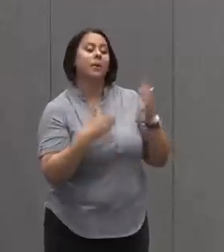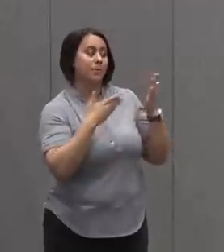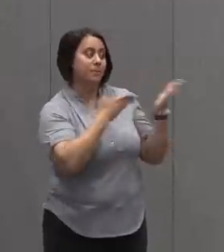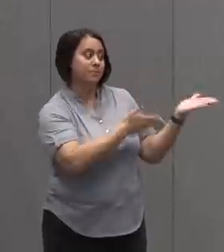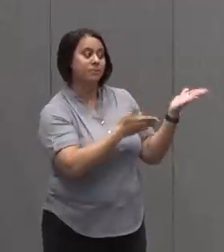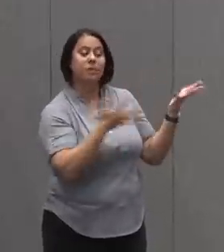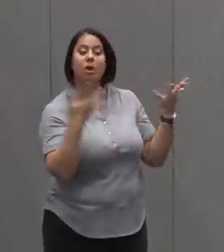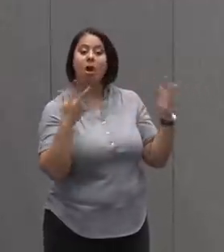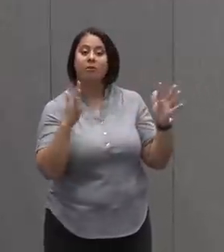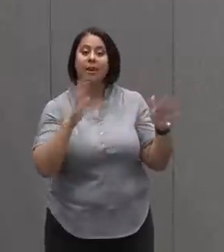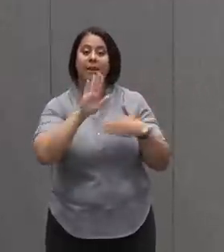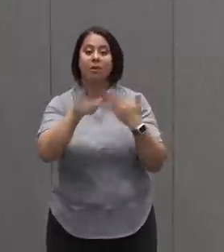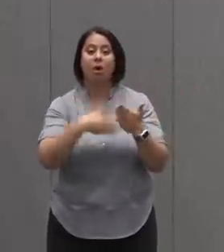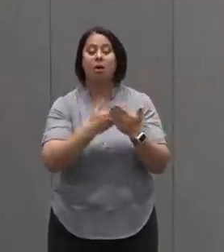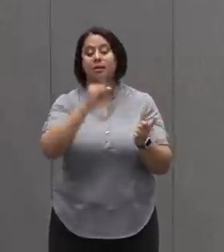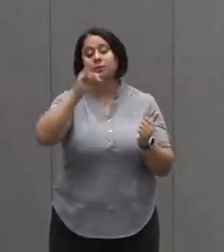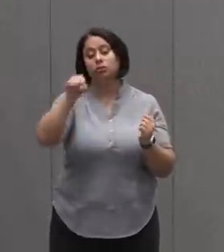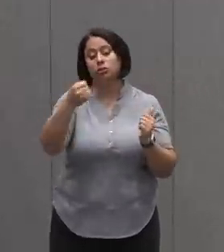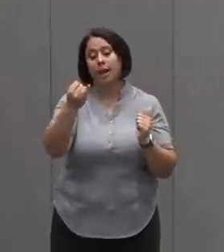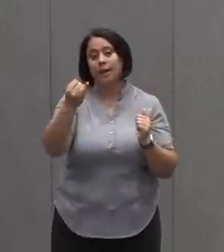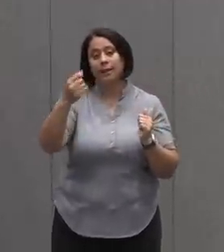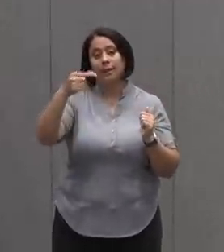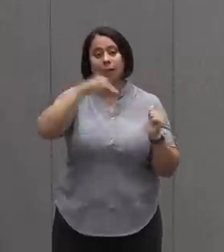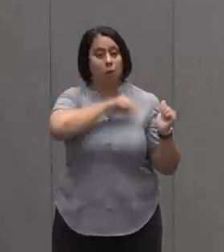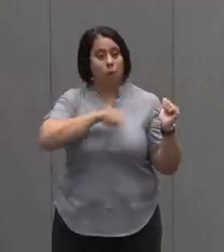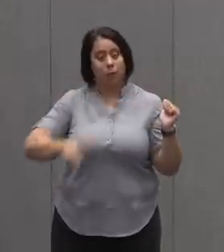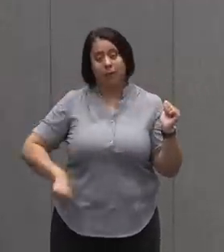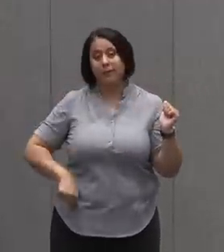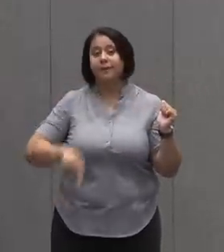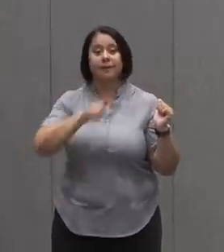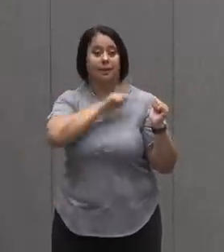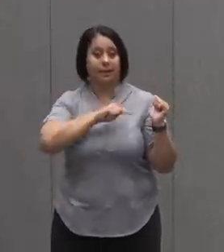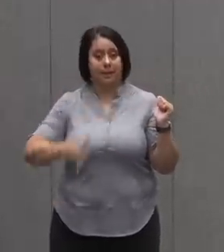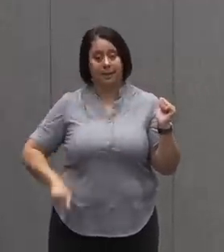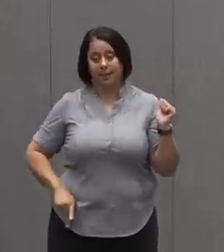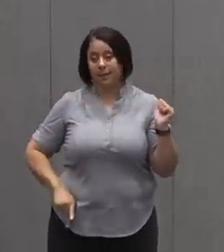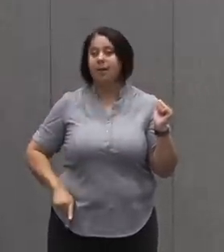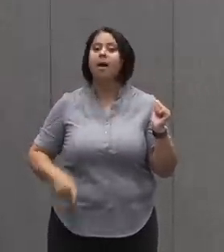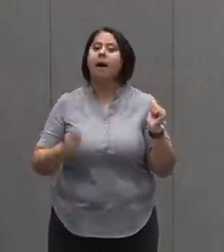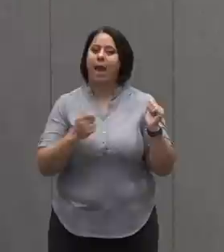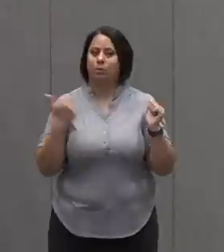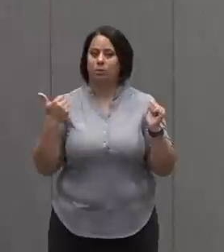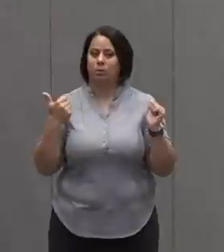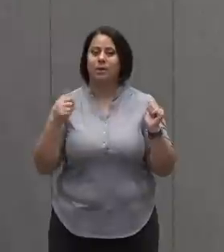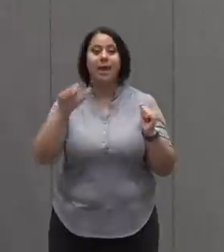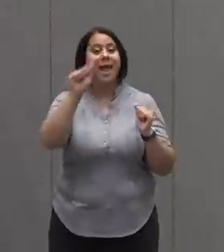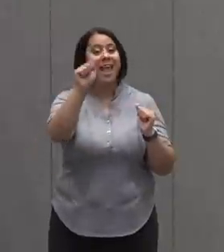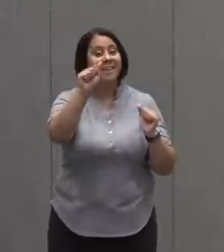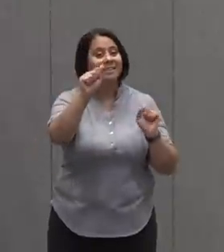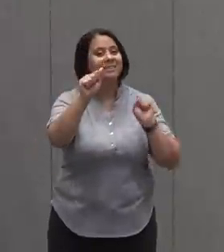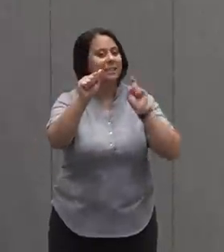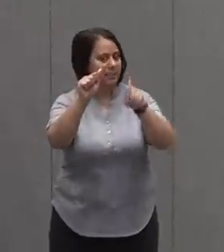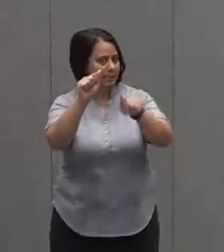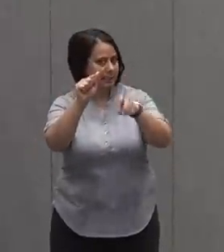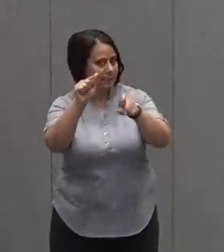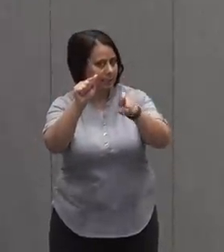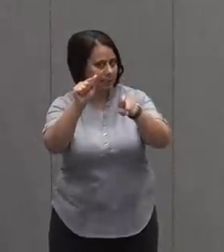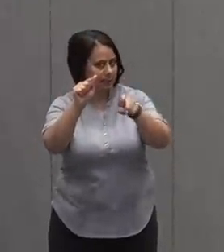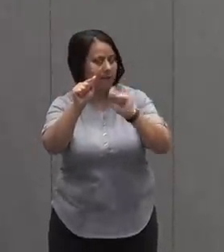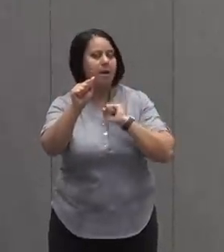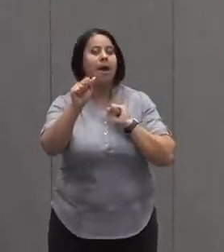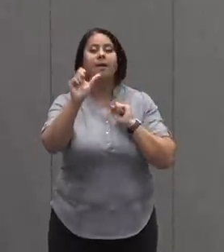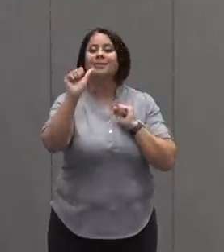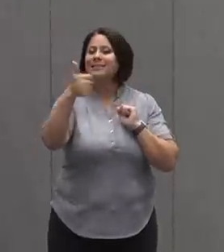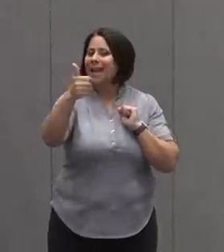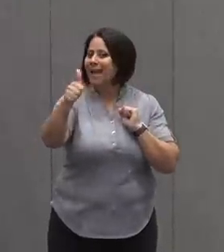the face cards. She left the ace in. The ace is going to count for a 1. She also took out the 10. So